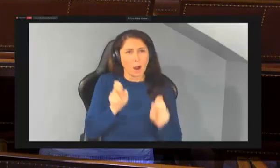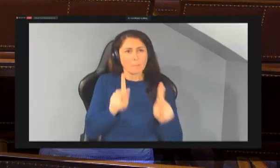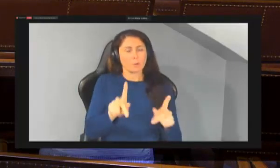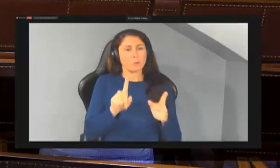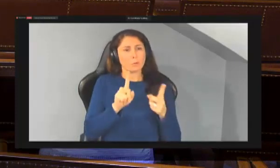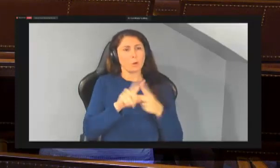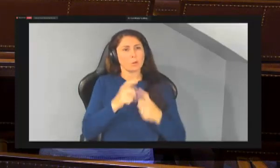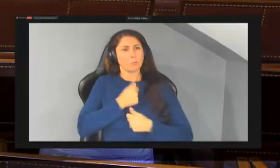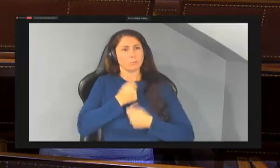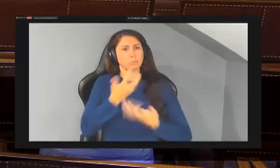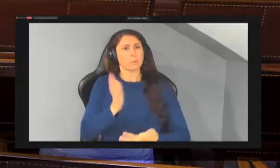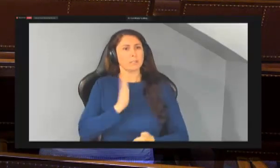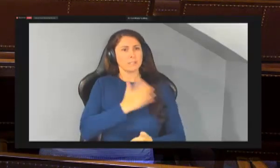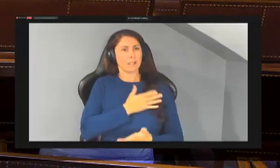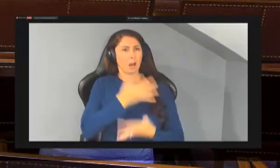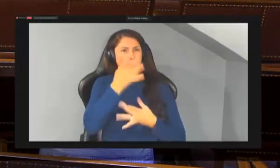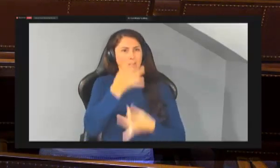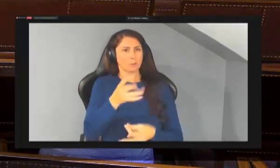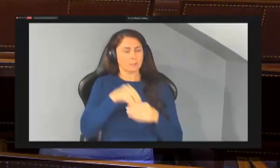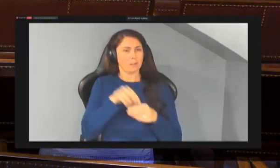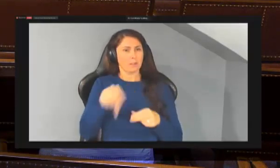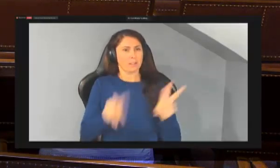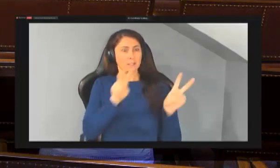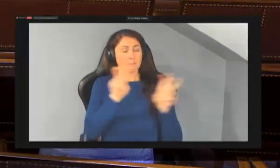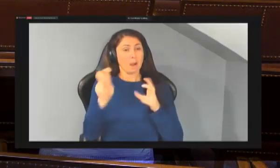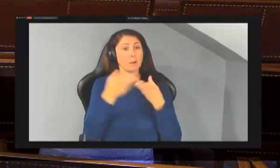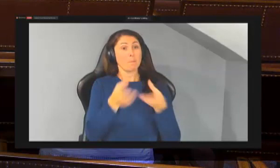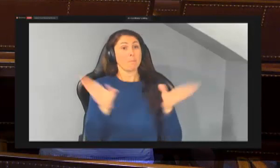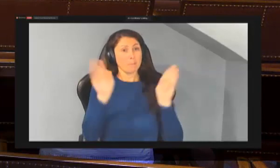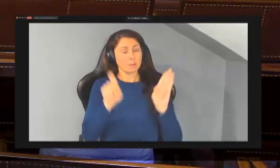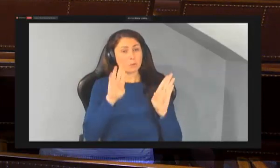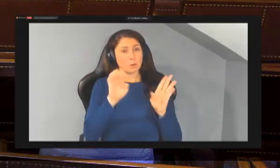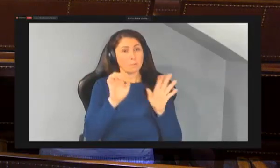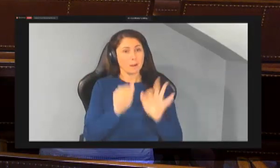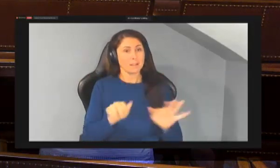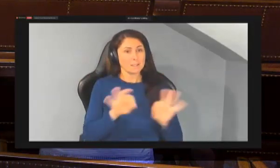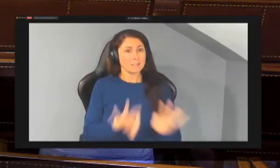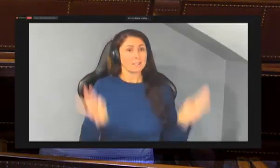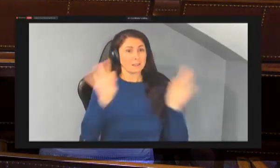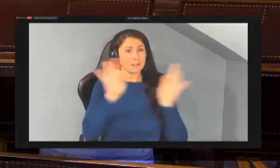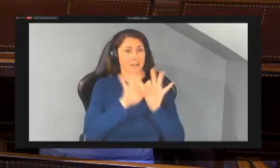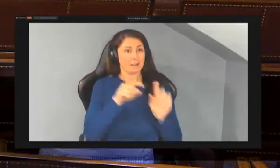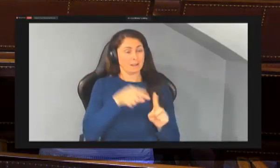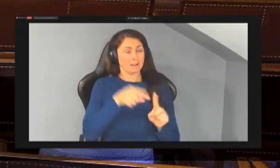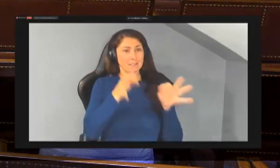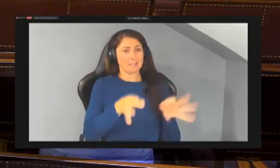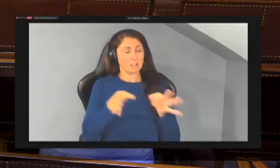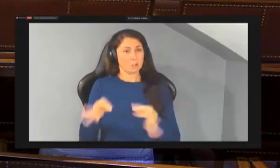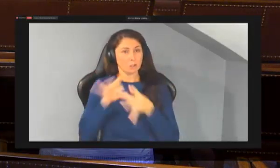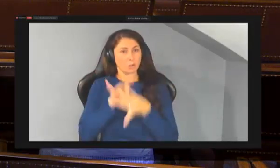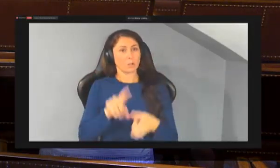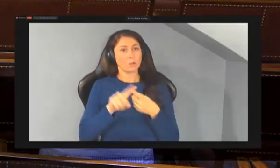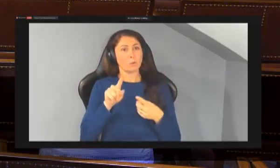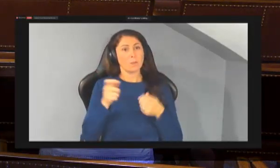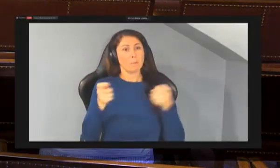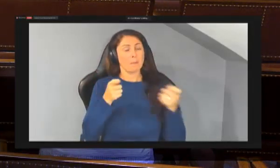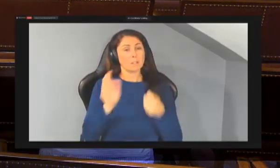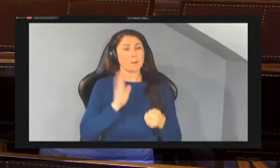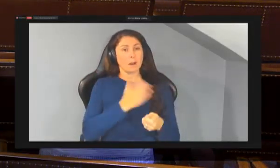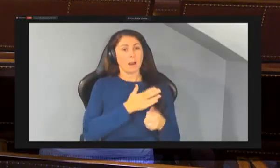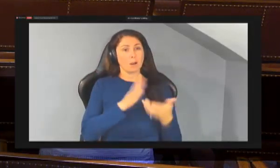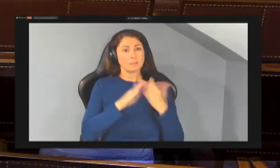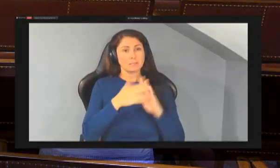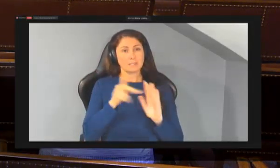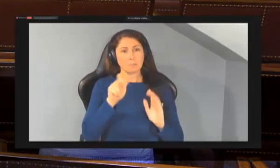our interest in this matter? Public opinion should be a significant factor in decisions related to the management of our city's parks and